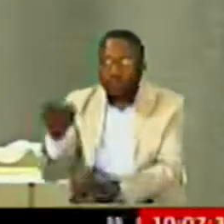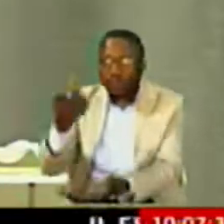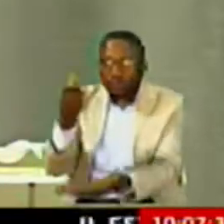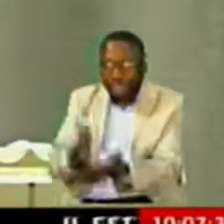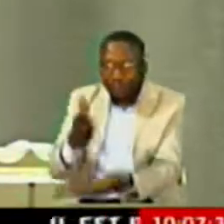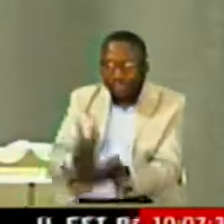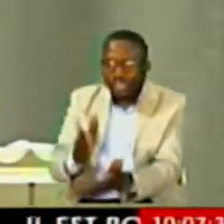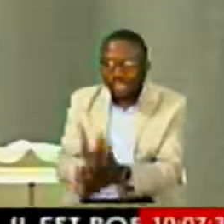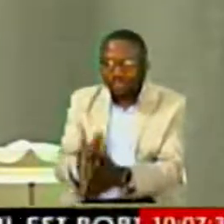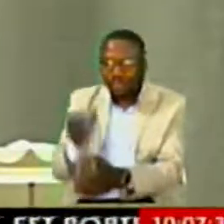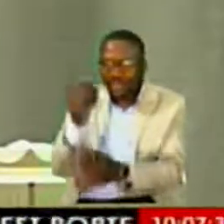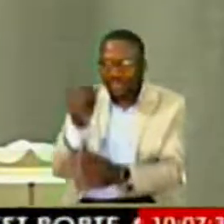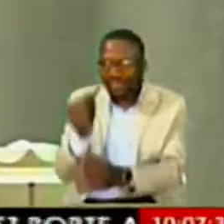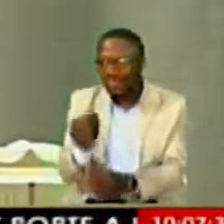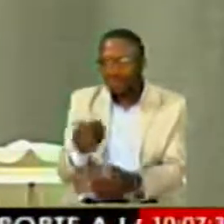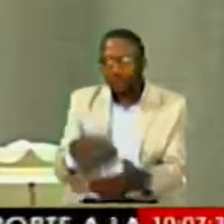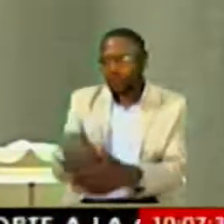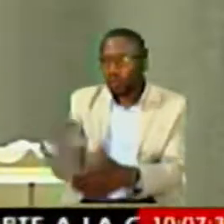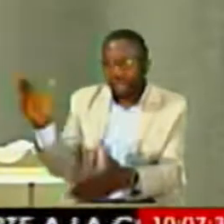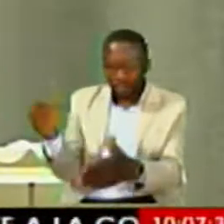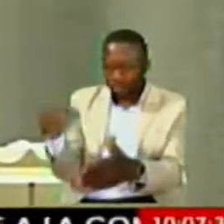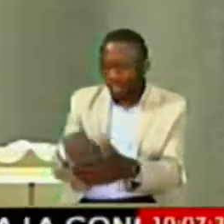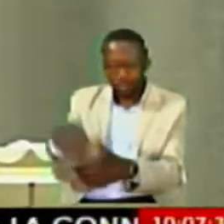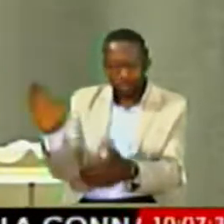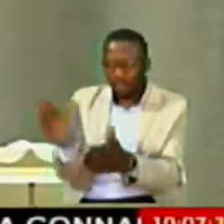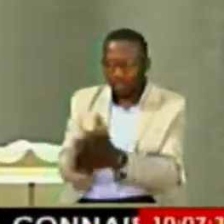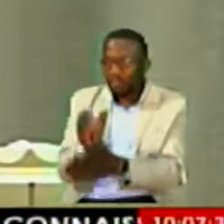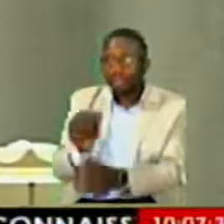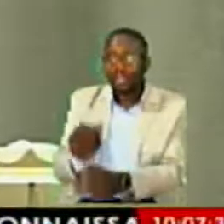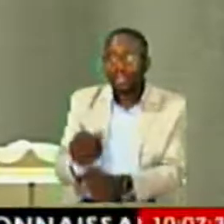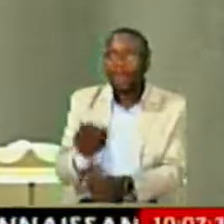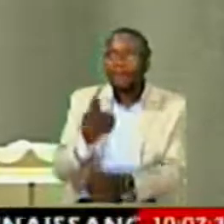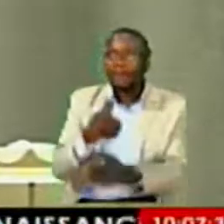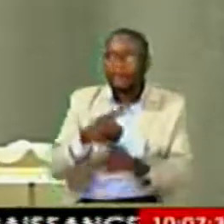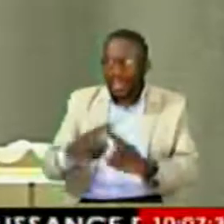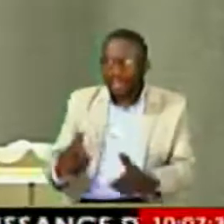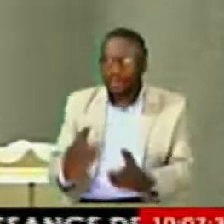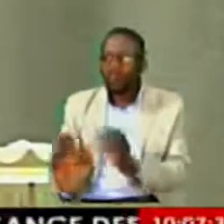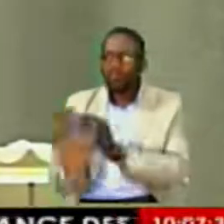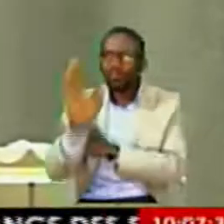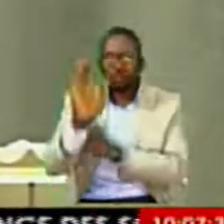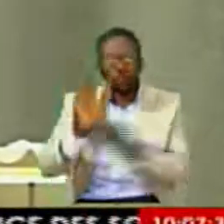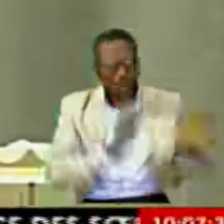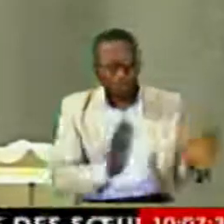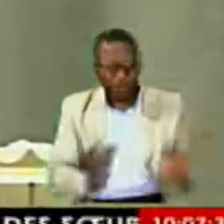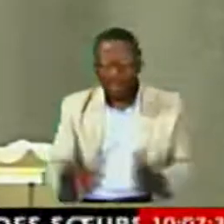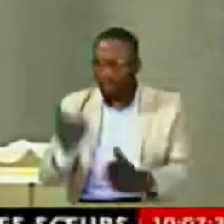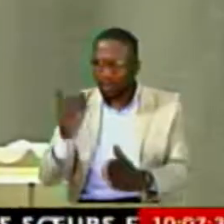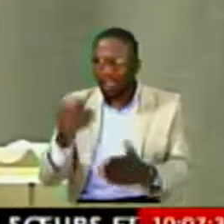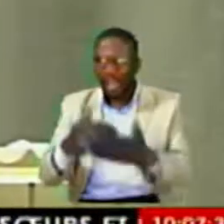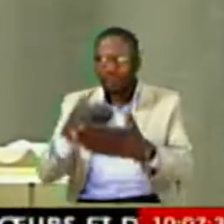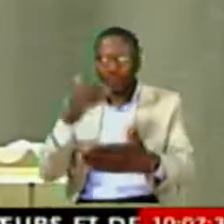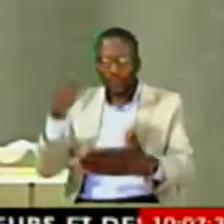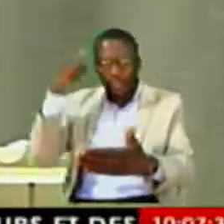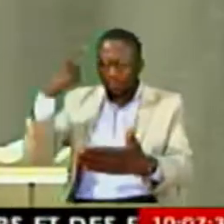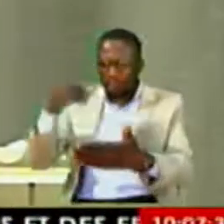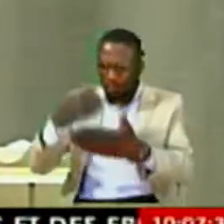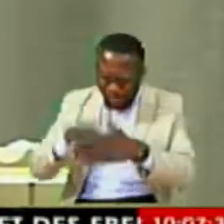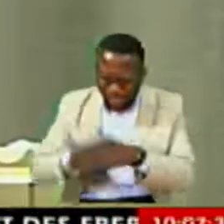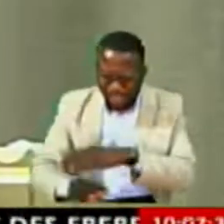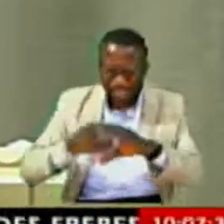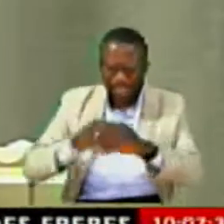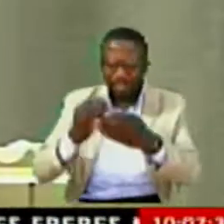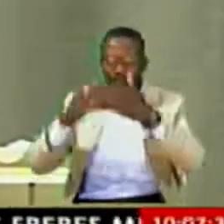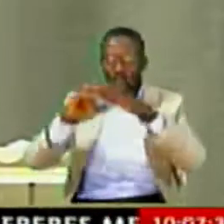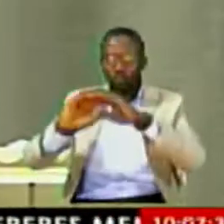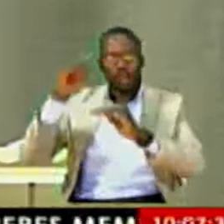waiting. Toi, Dieu t'a prédestiné. You, God has predestined you pour entrer au ciel. To enter heaven. Pour voir la gloire. To see the